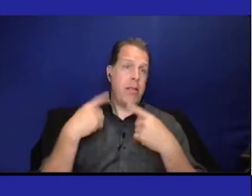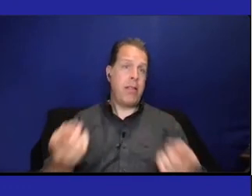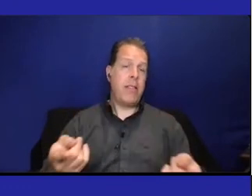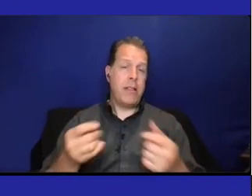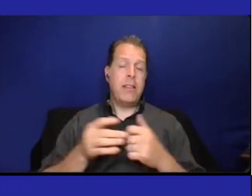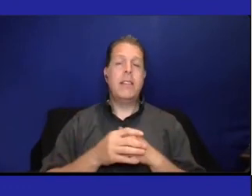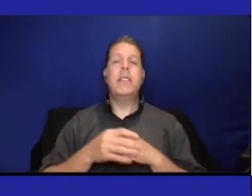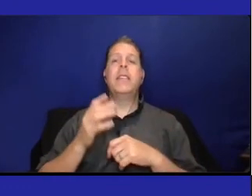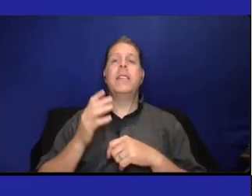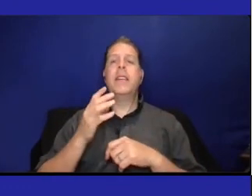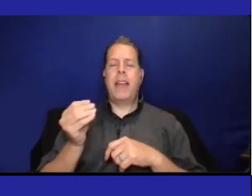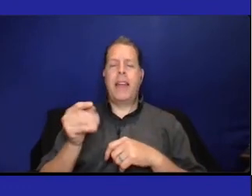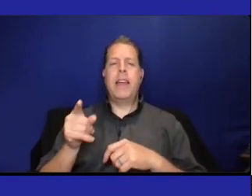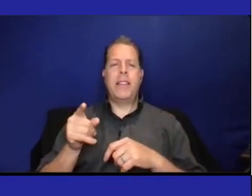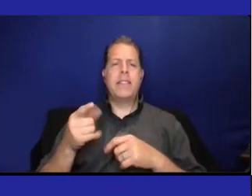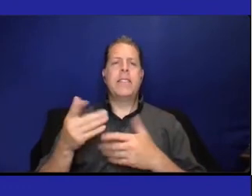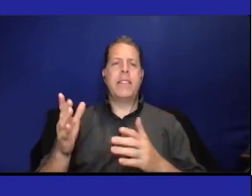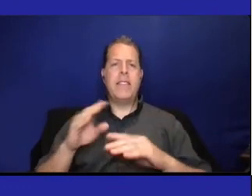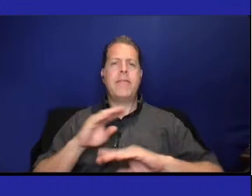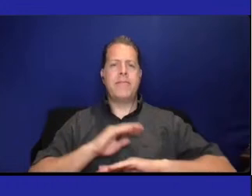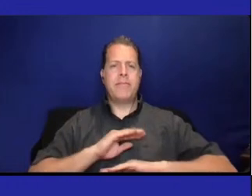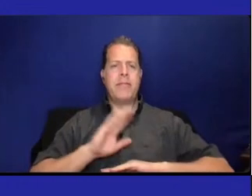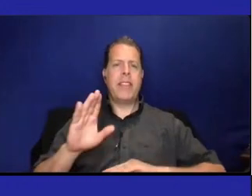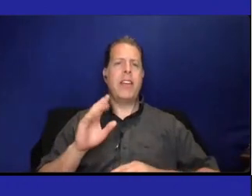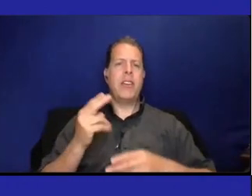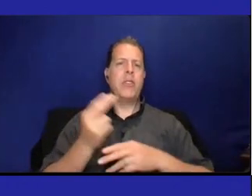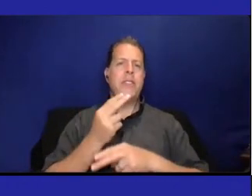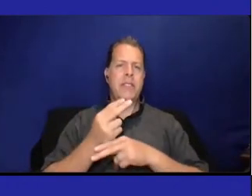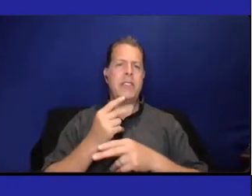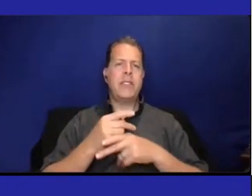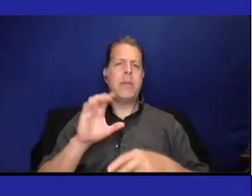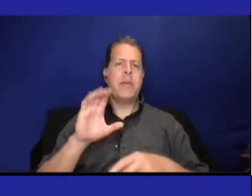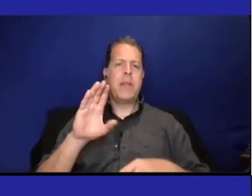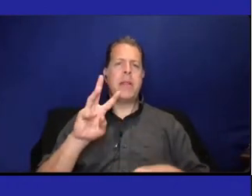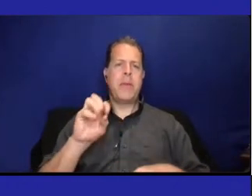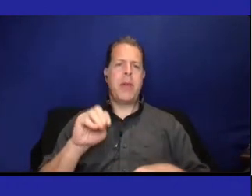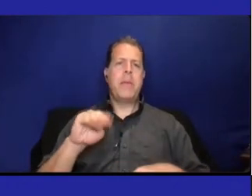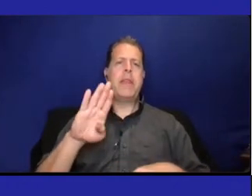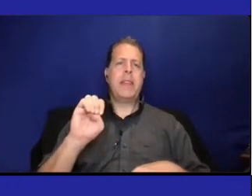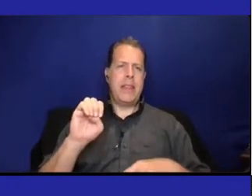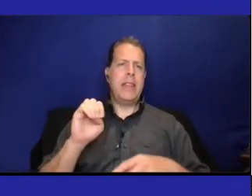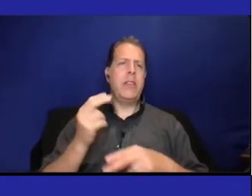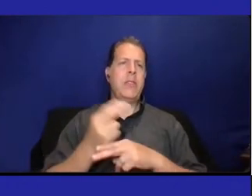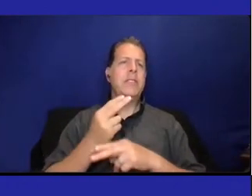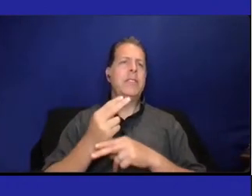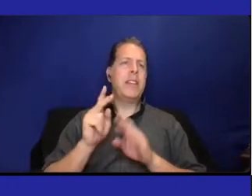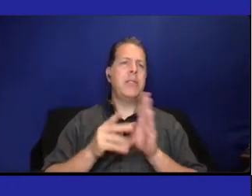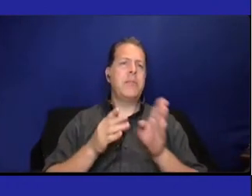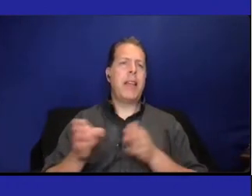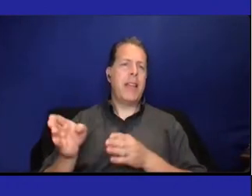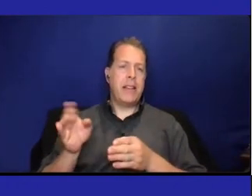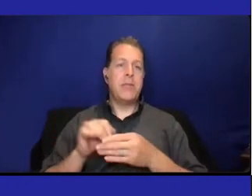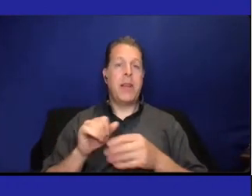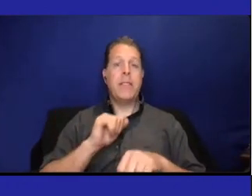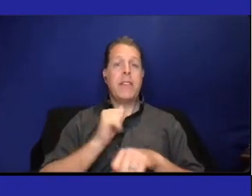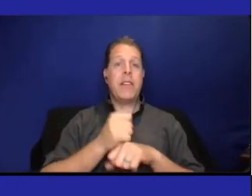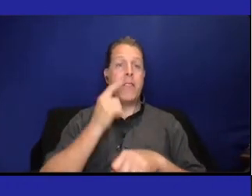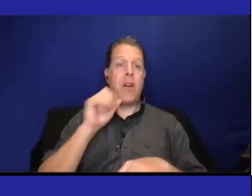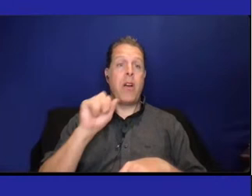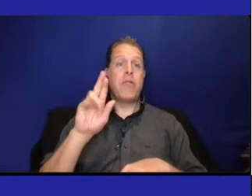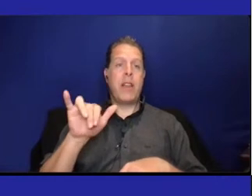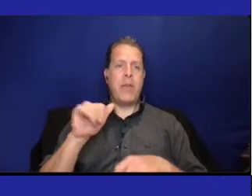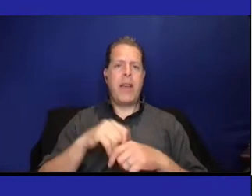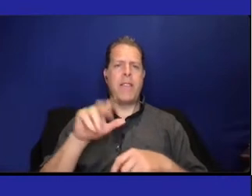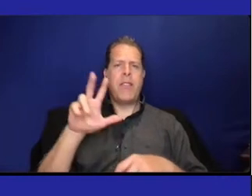they have met their utilization, their WMBE utilization plan. So we had, specifically for Array, we had a target of